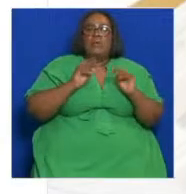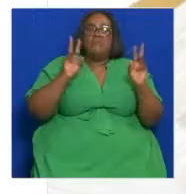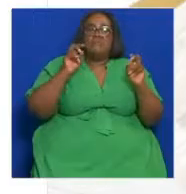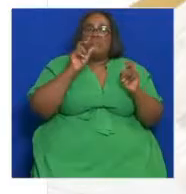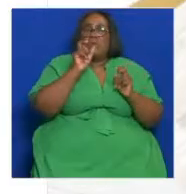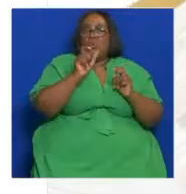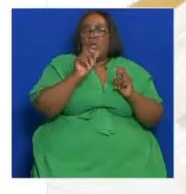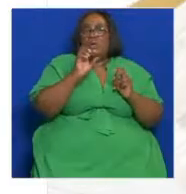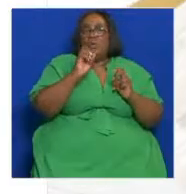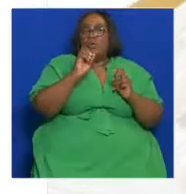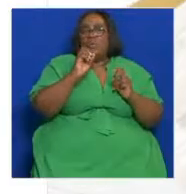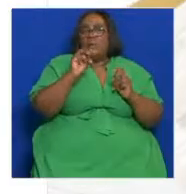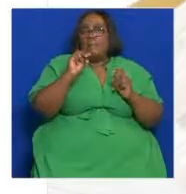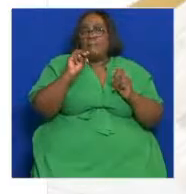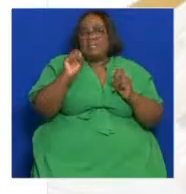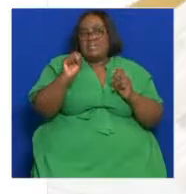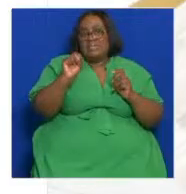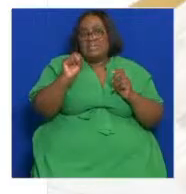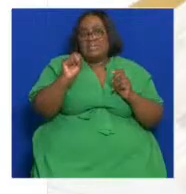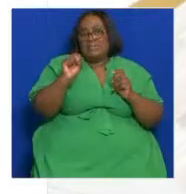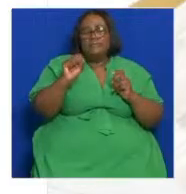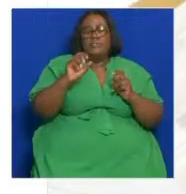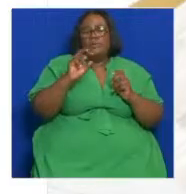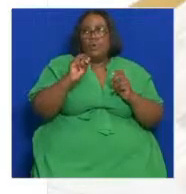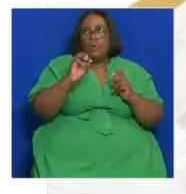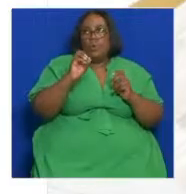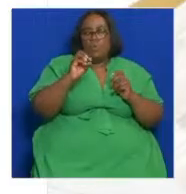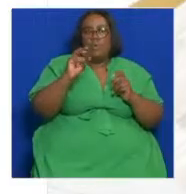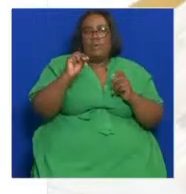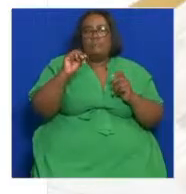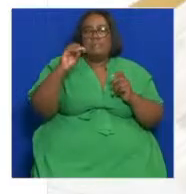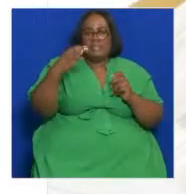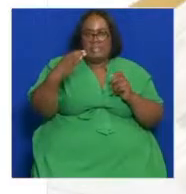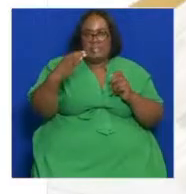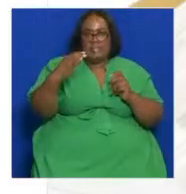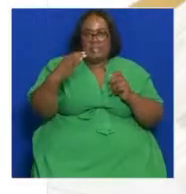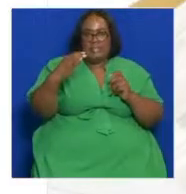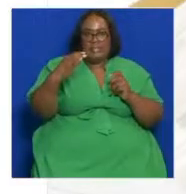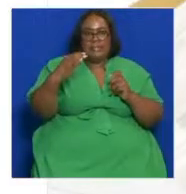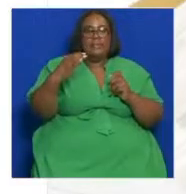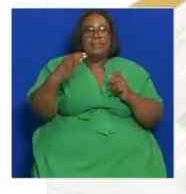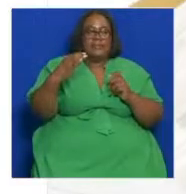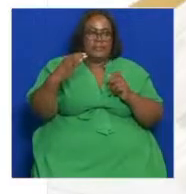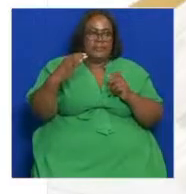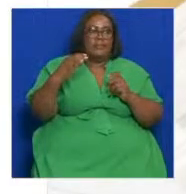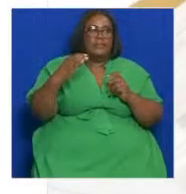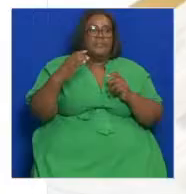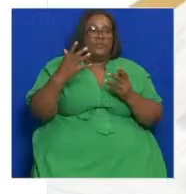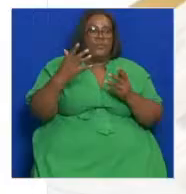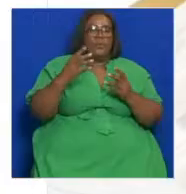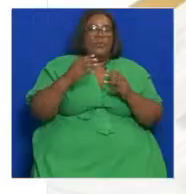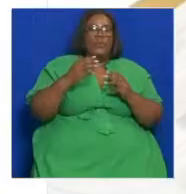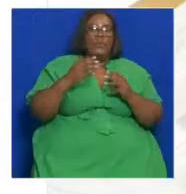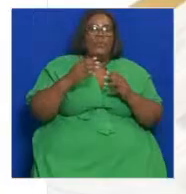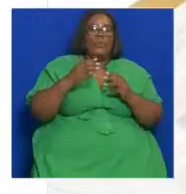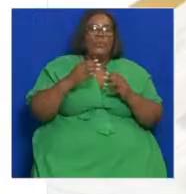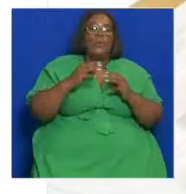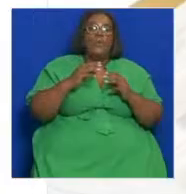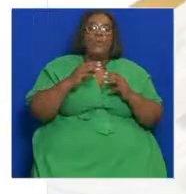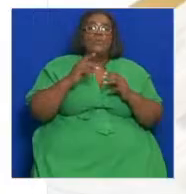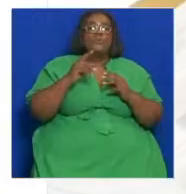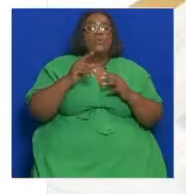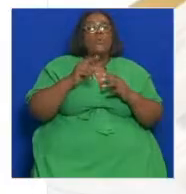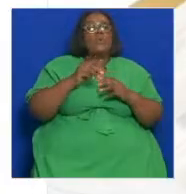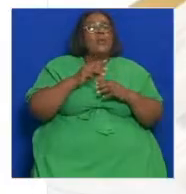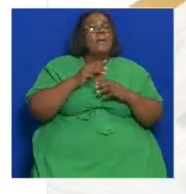it's for the management to monitor progress